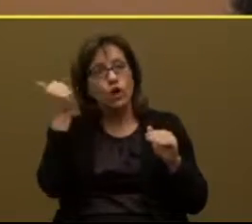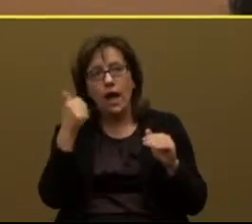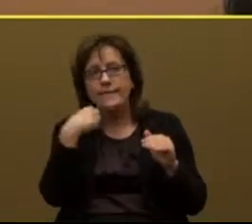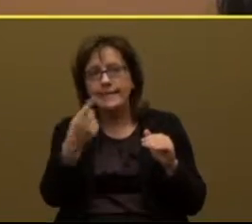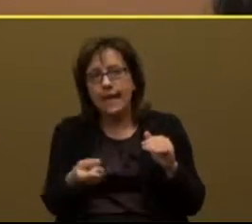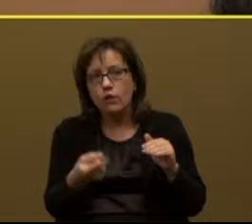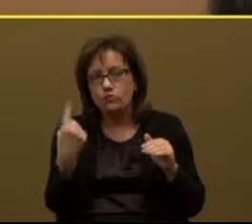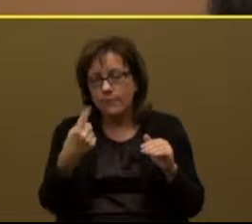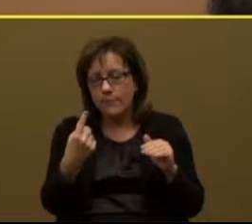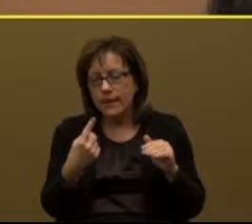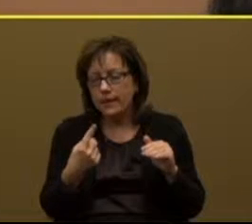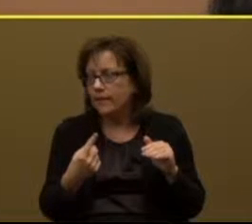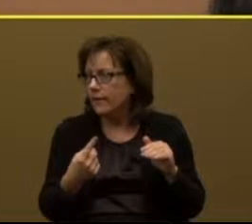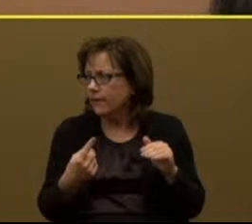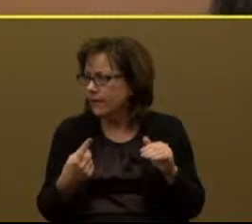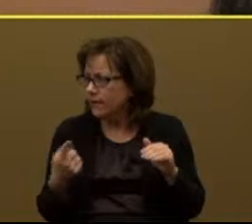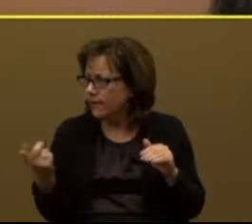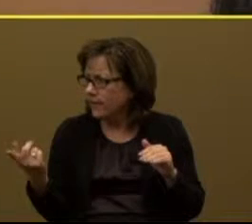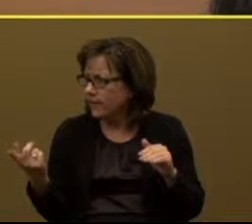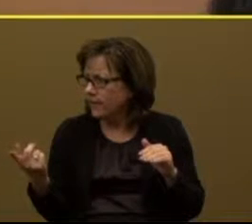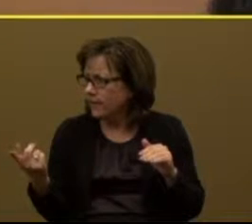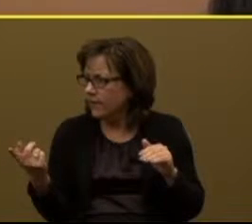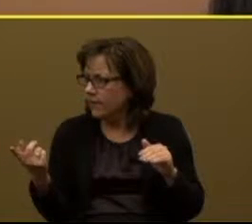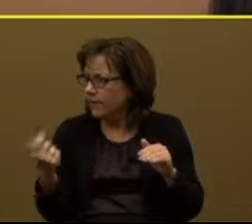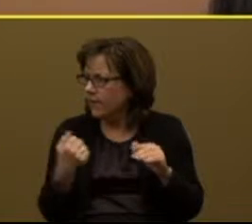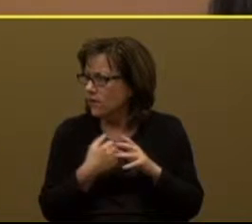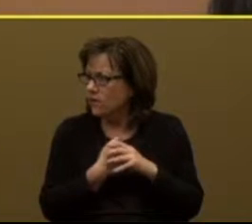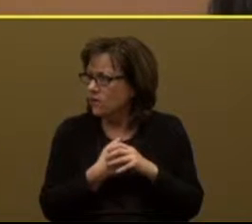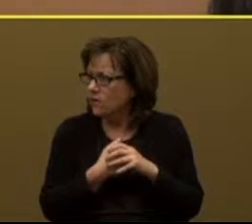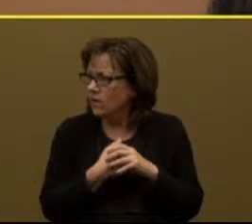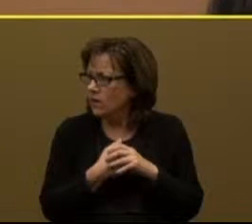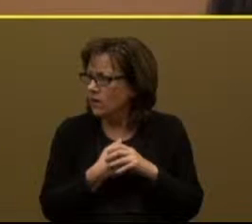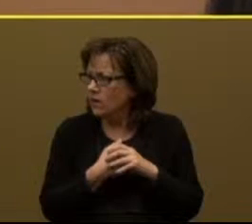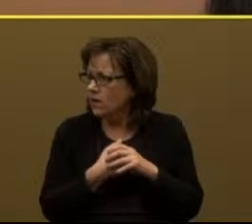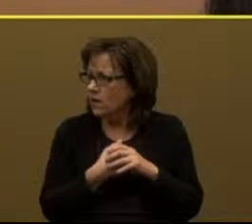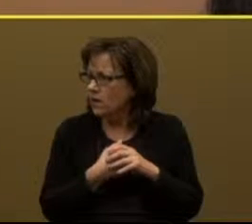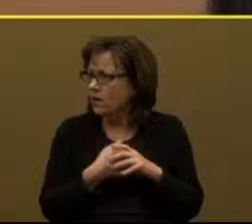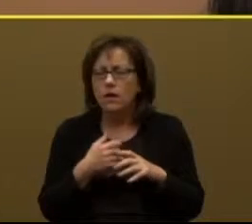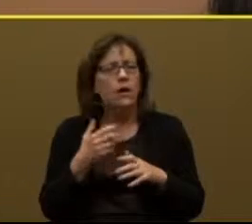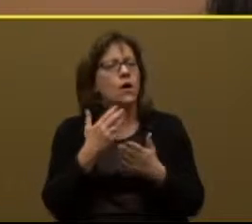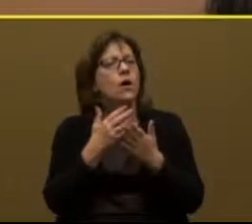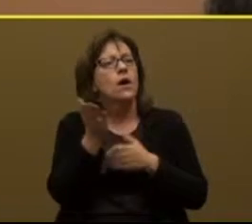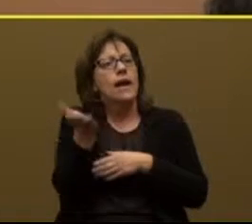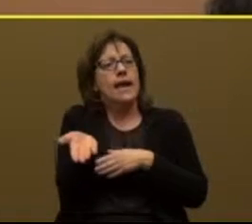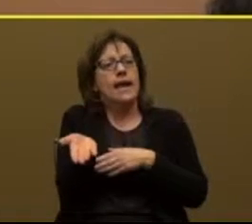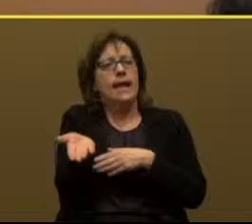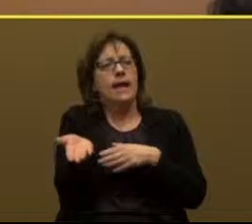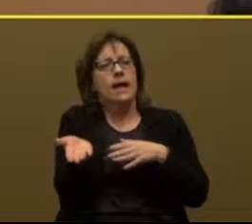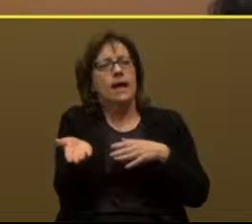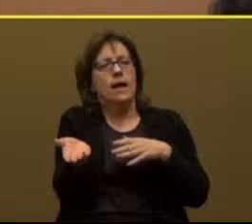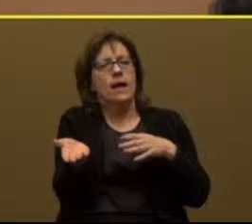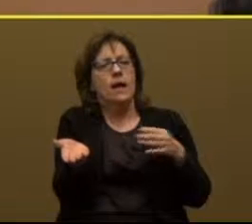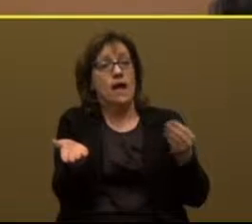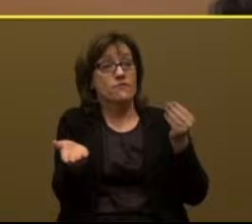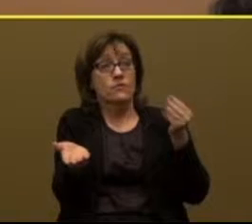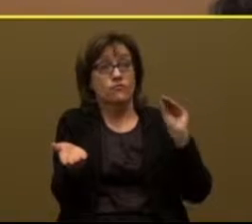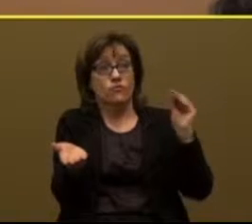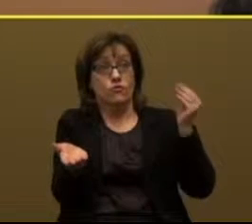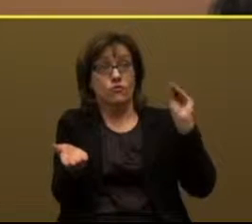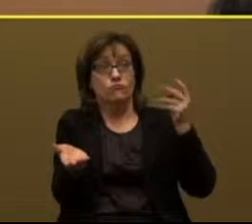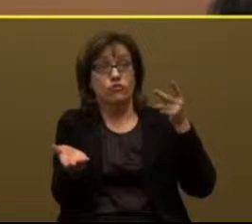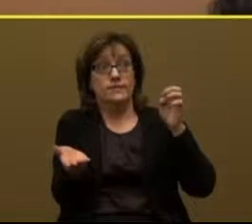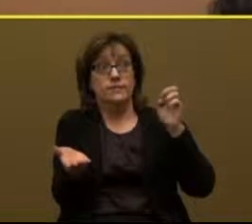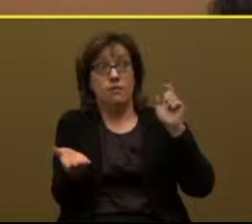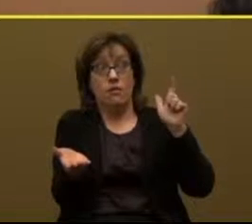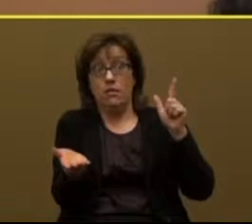doing an open hand cue to show her,